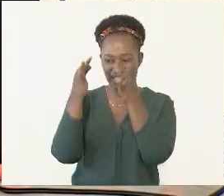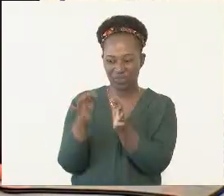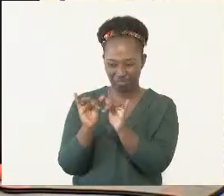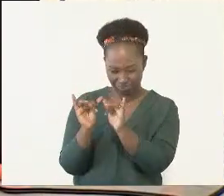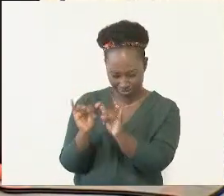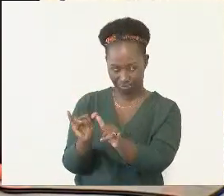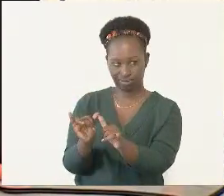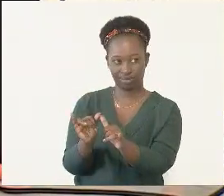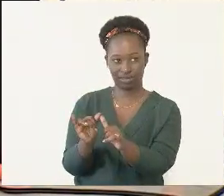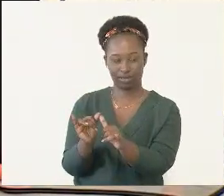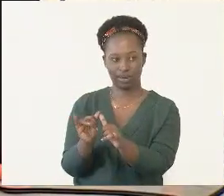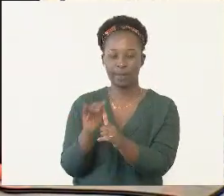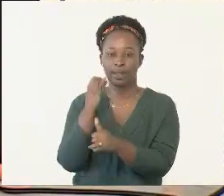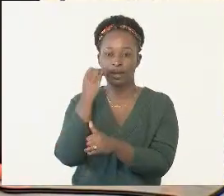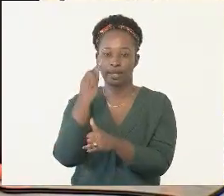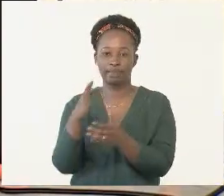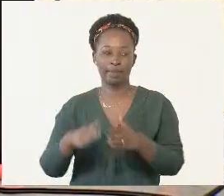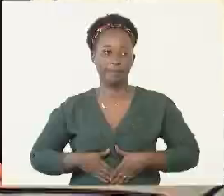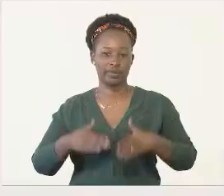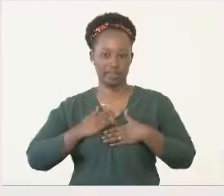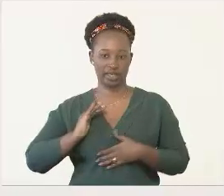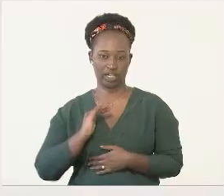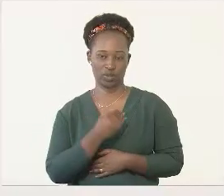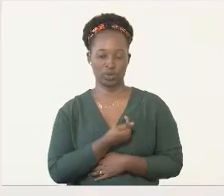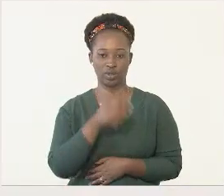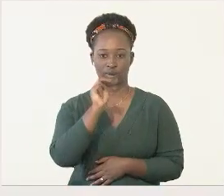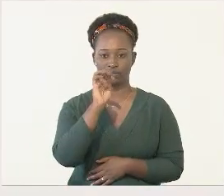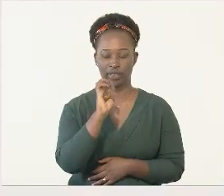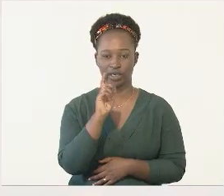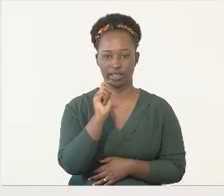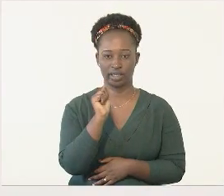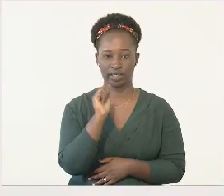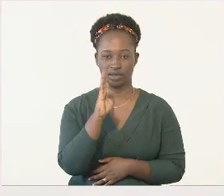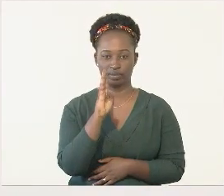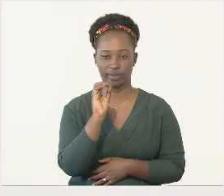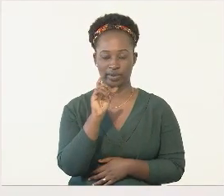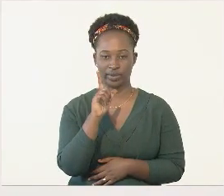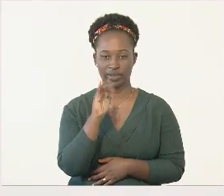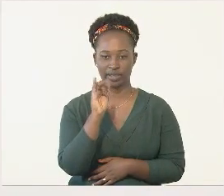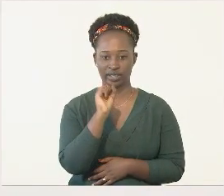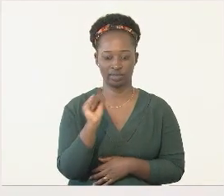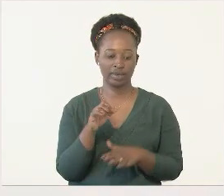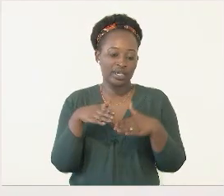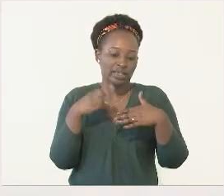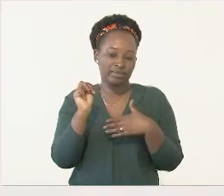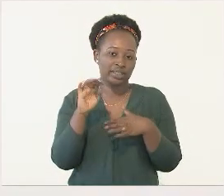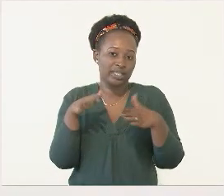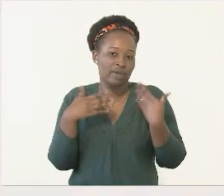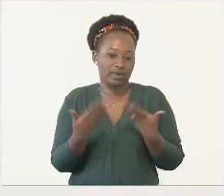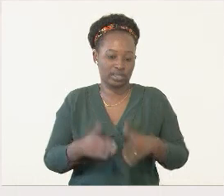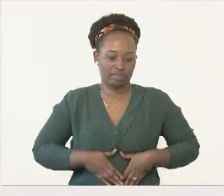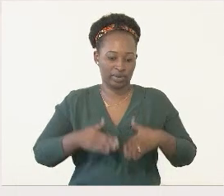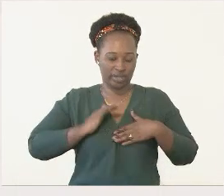standstill. Where if our body metabolism or our body activities is not maintained at a standstill, it will